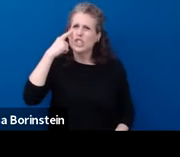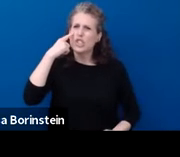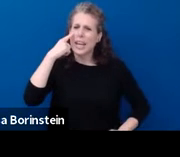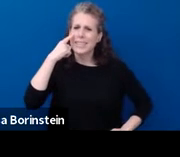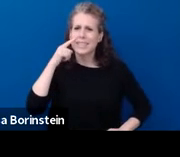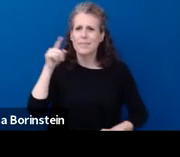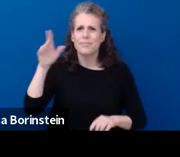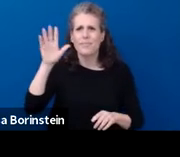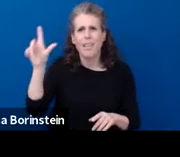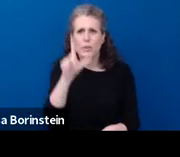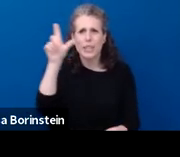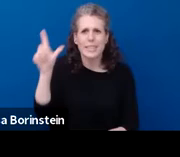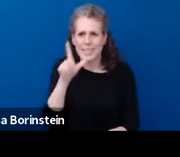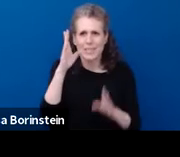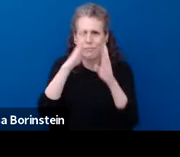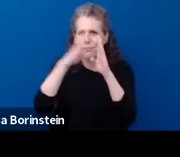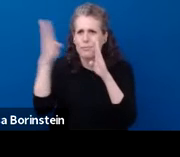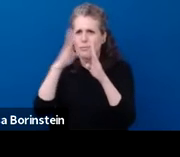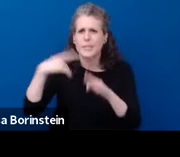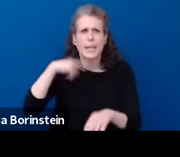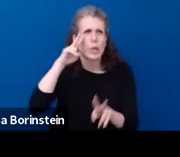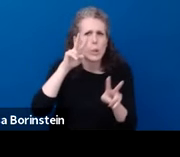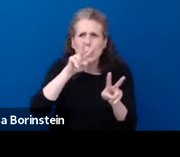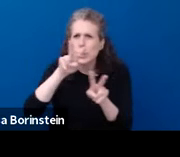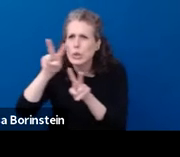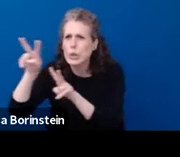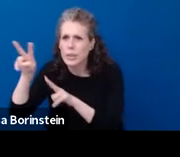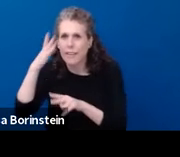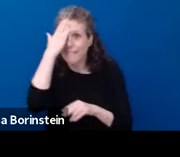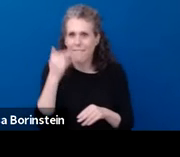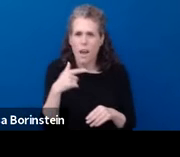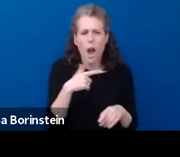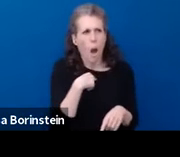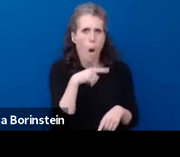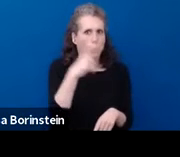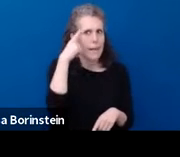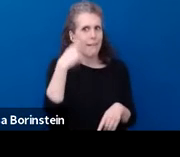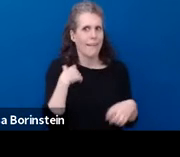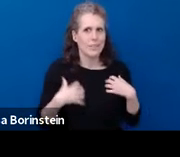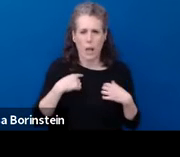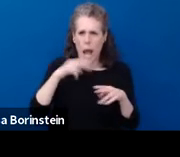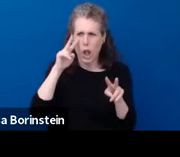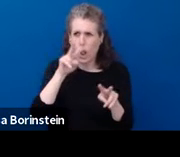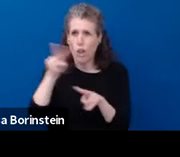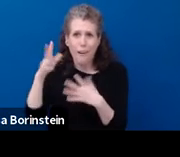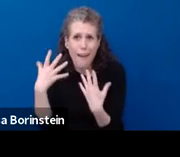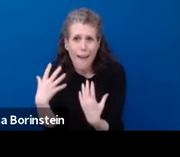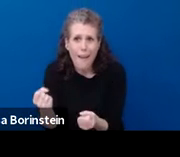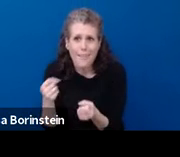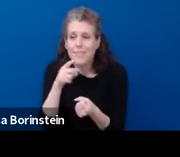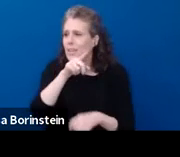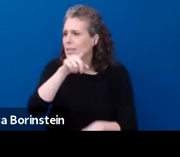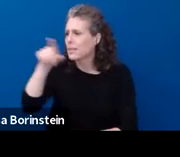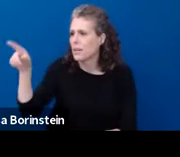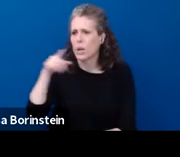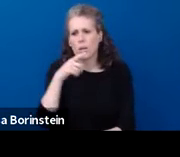Biblioteks site because I got interested in the idea. And there's already like, this is how much you